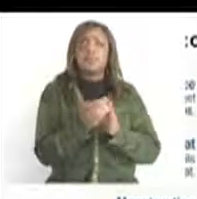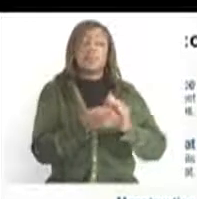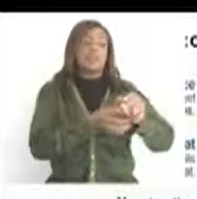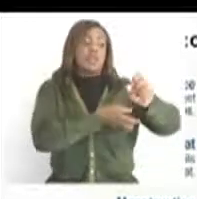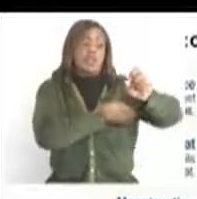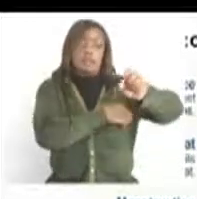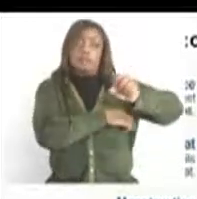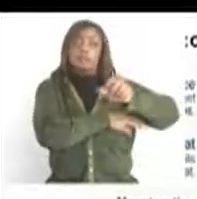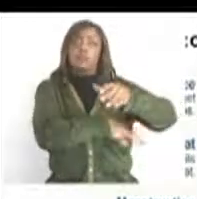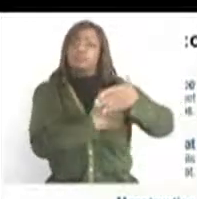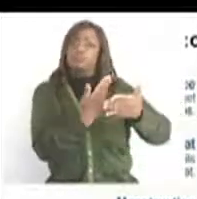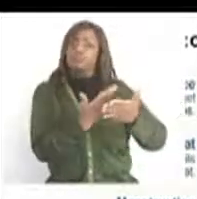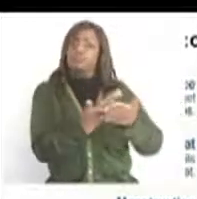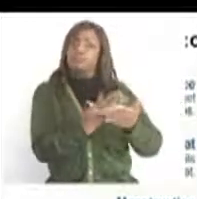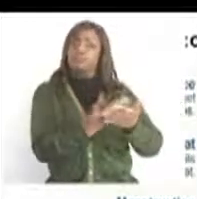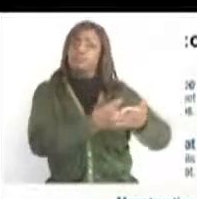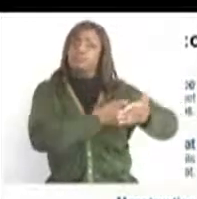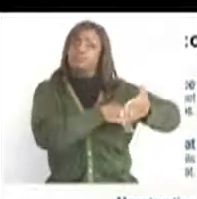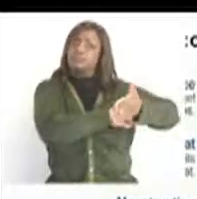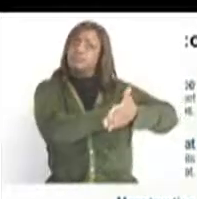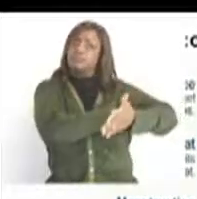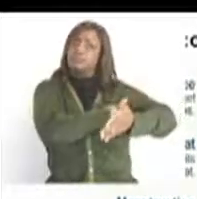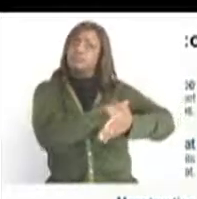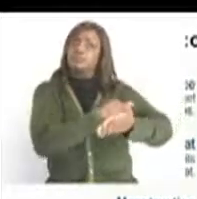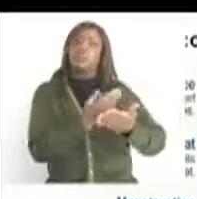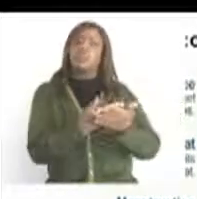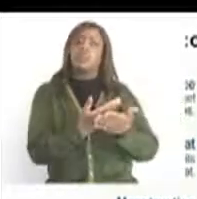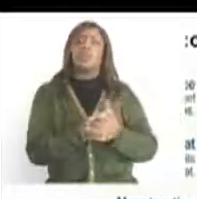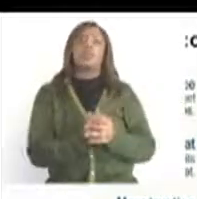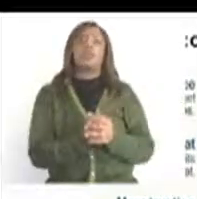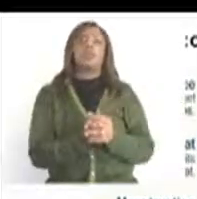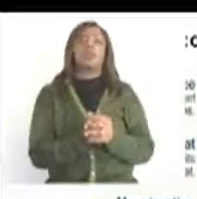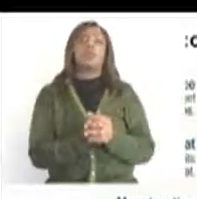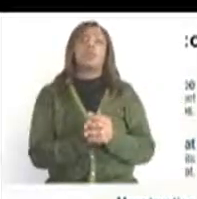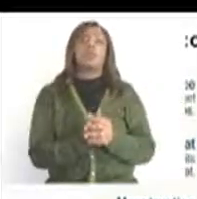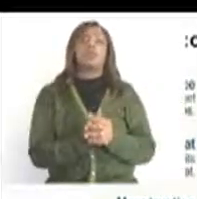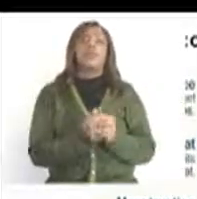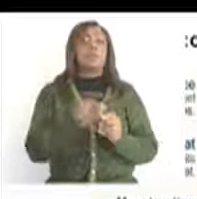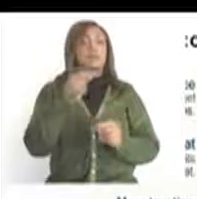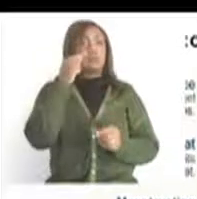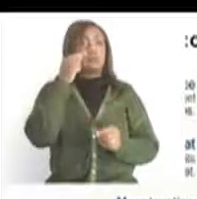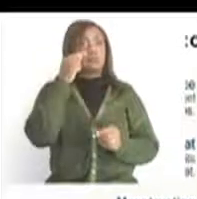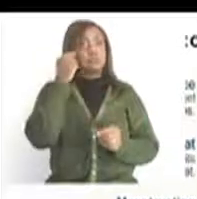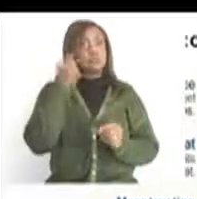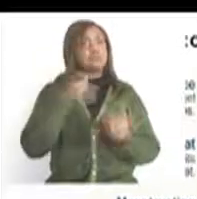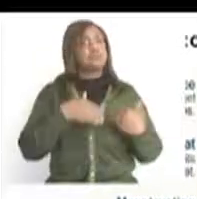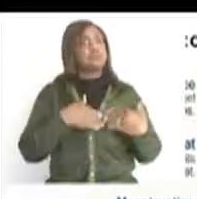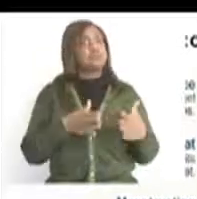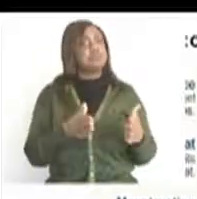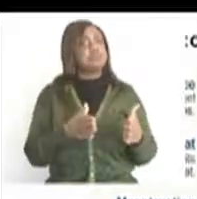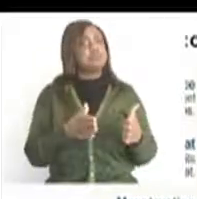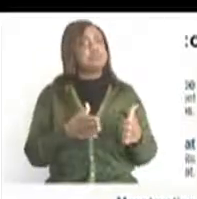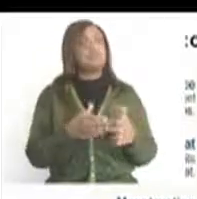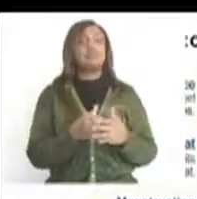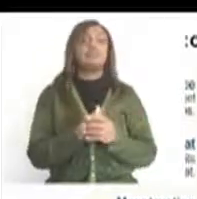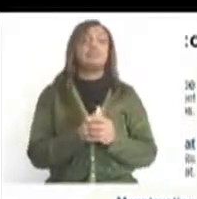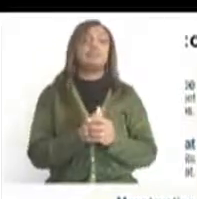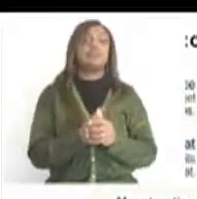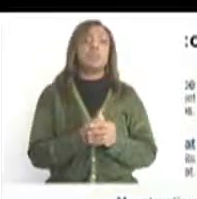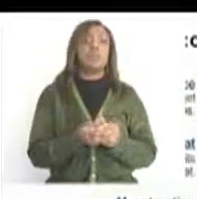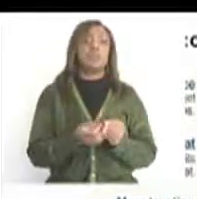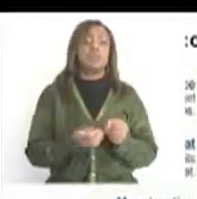to experience sweat under your armpits. Menstruation or periods begins.